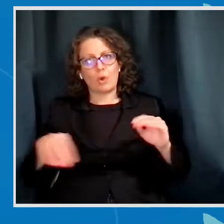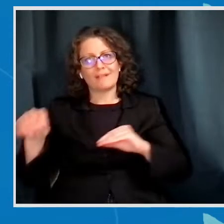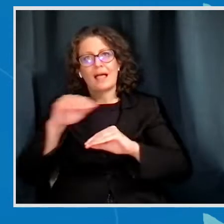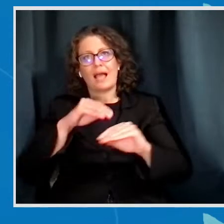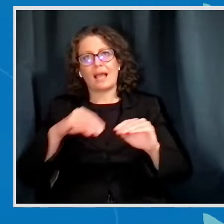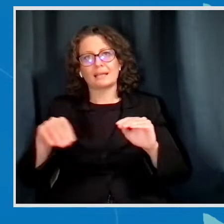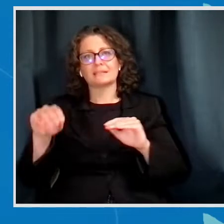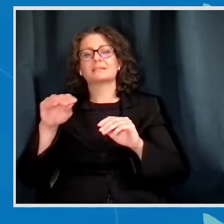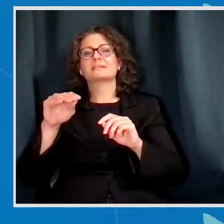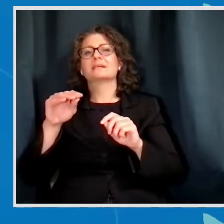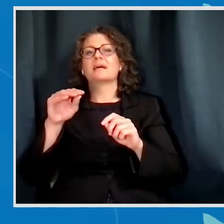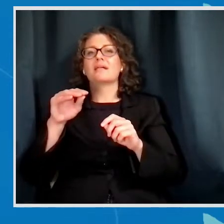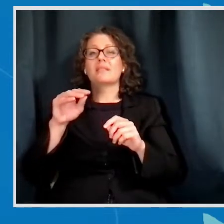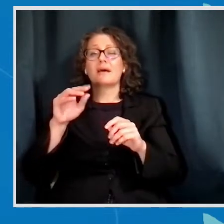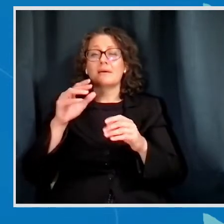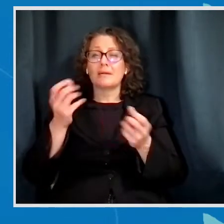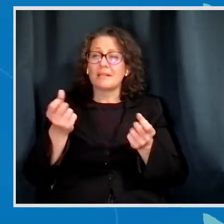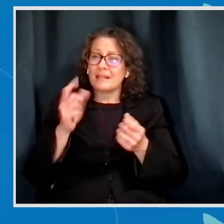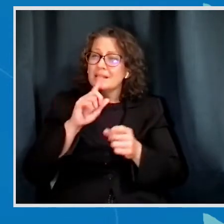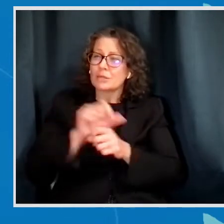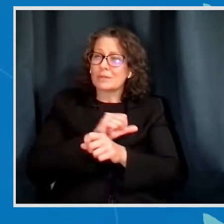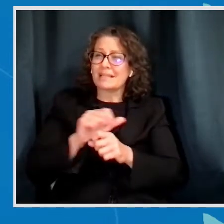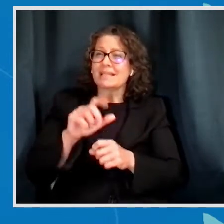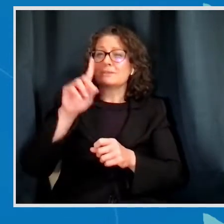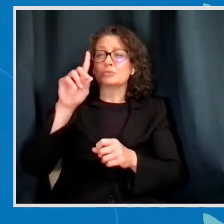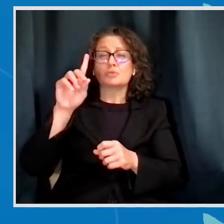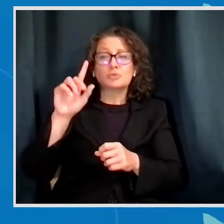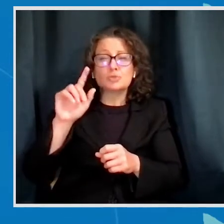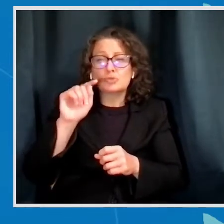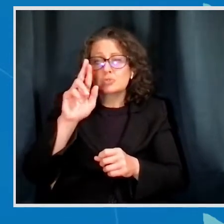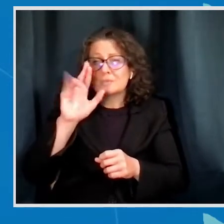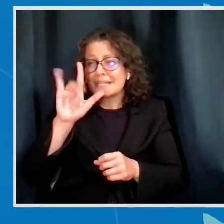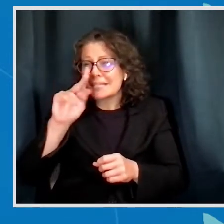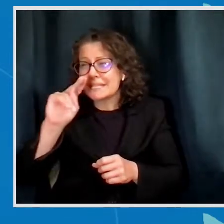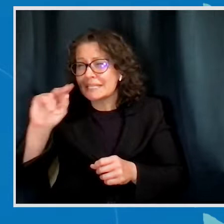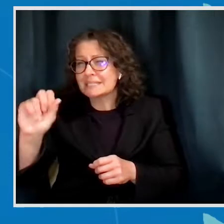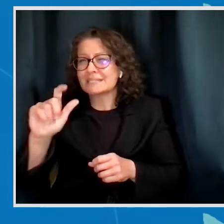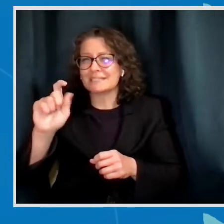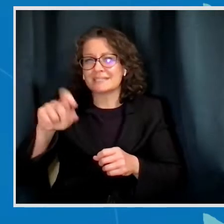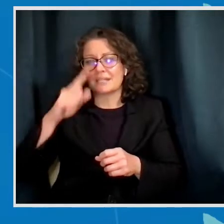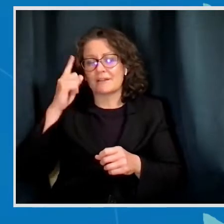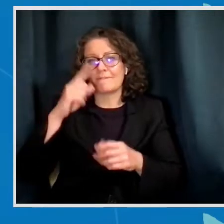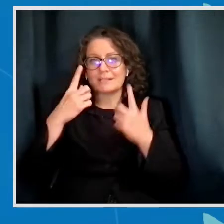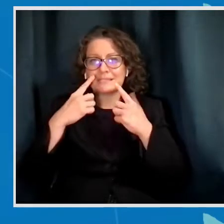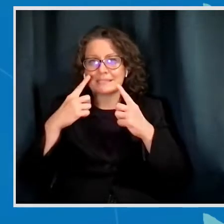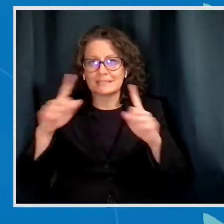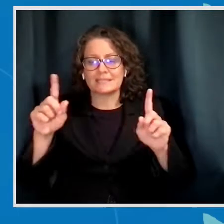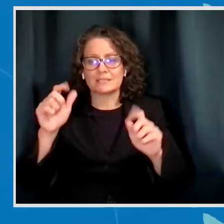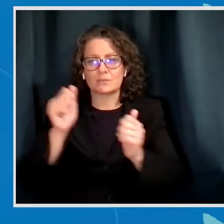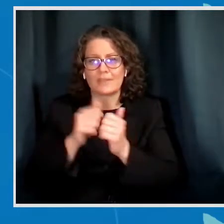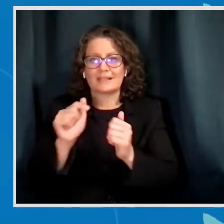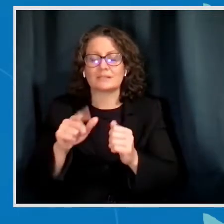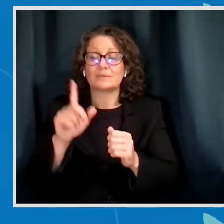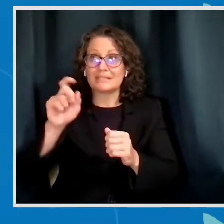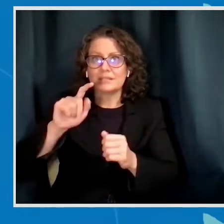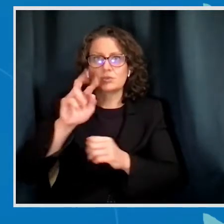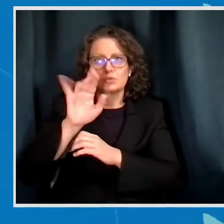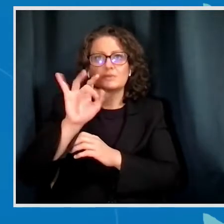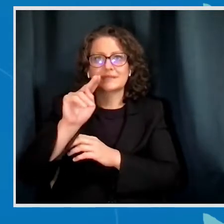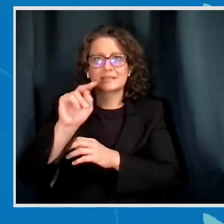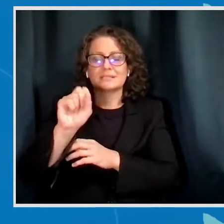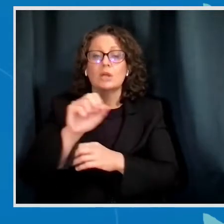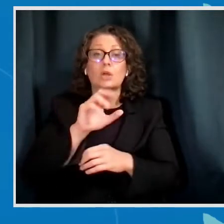this transition on the schedule we need. And we need trillions. The UN Finance Report shows that we have